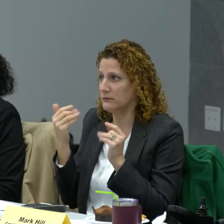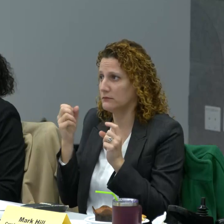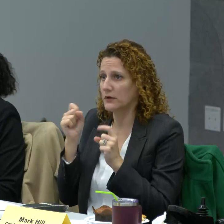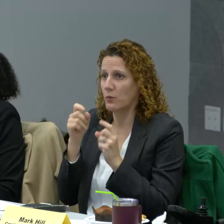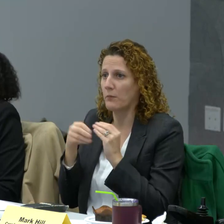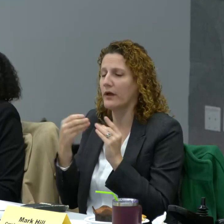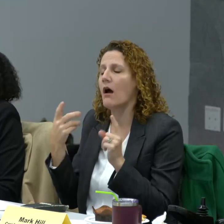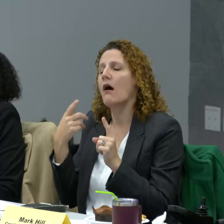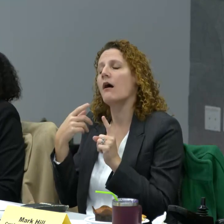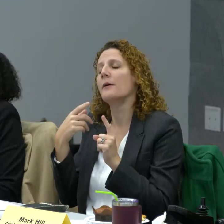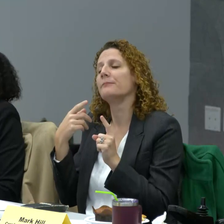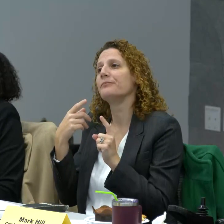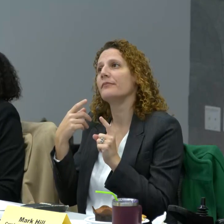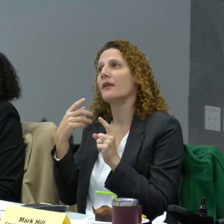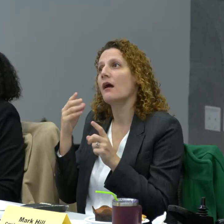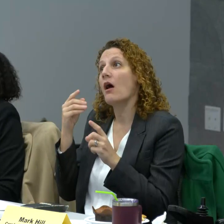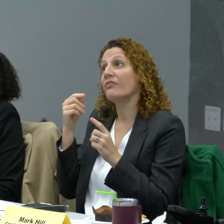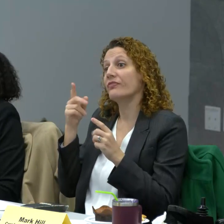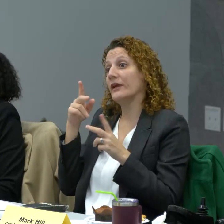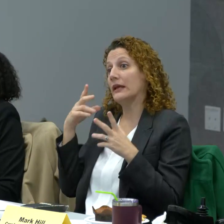can I add just one more thing?